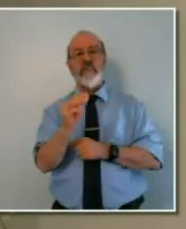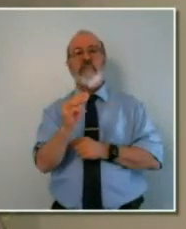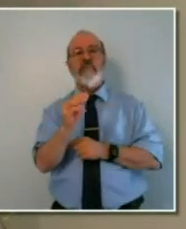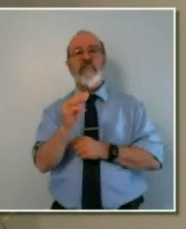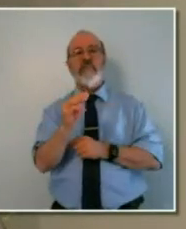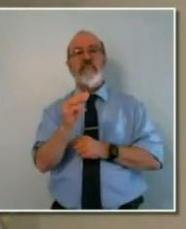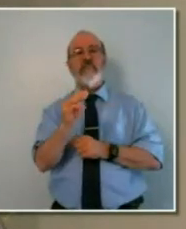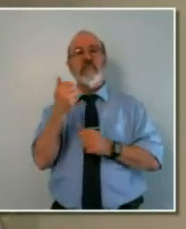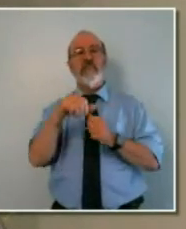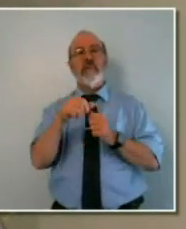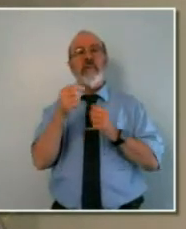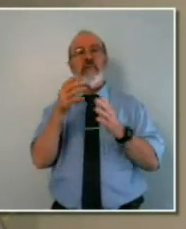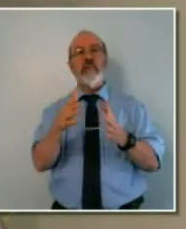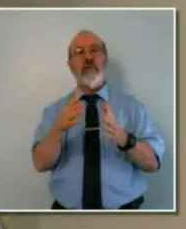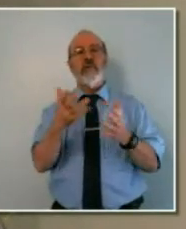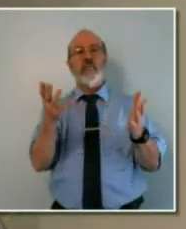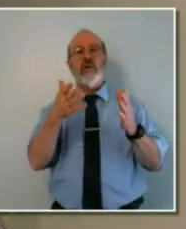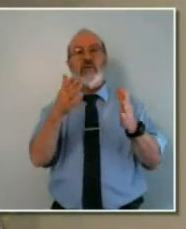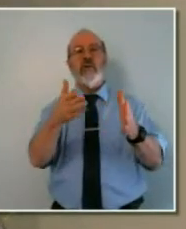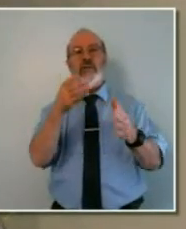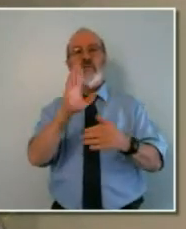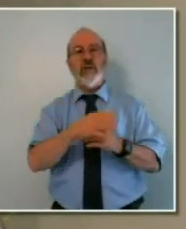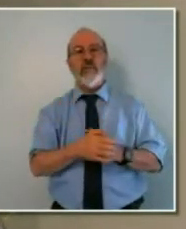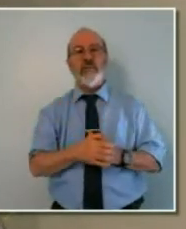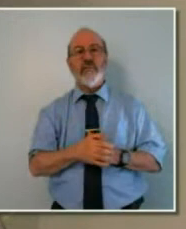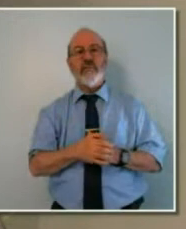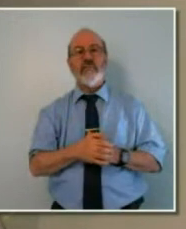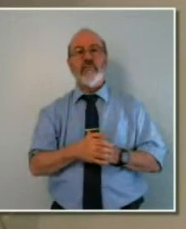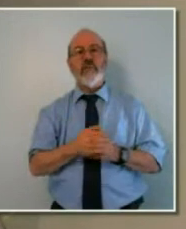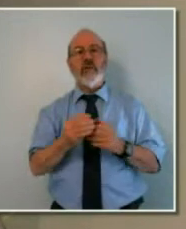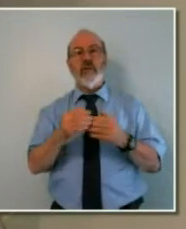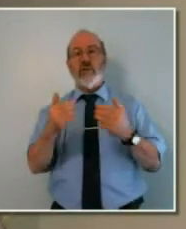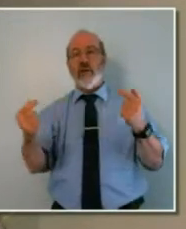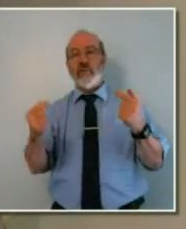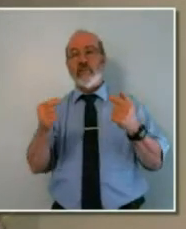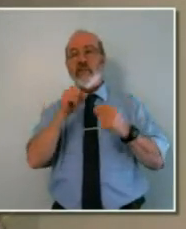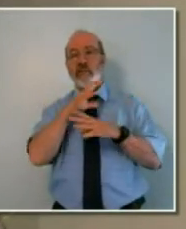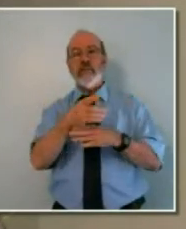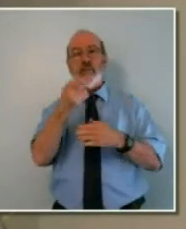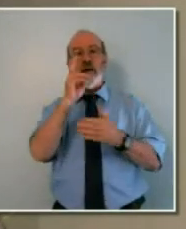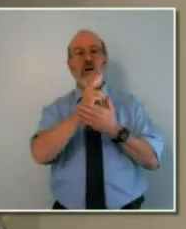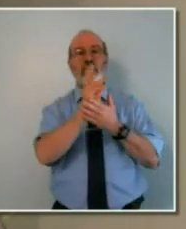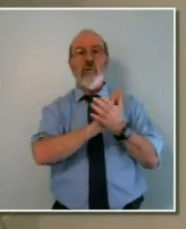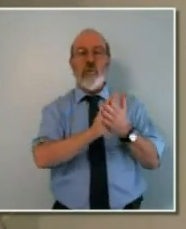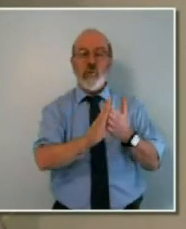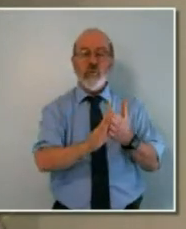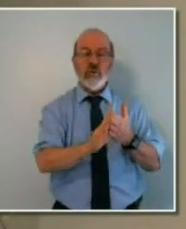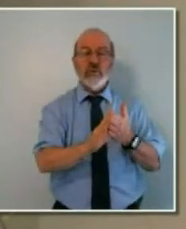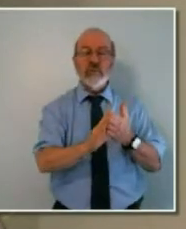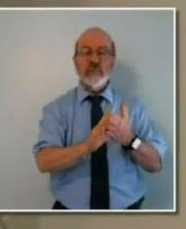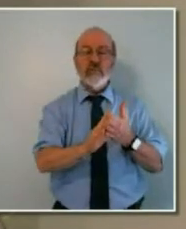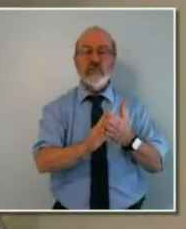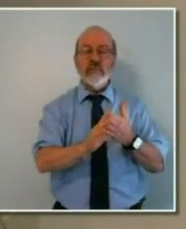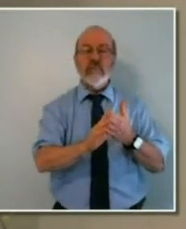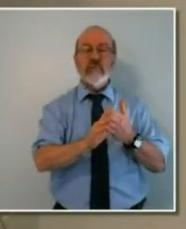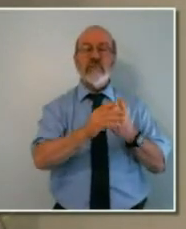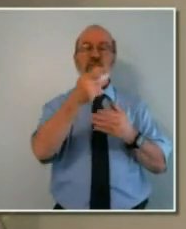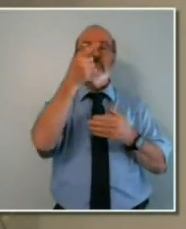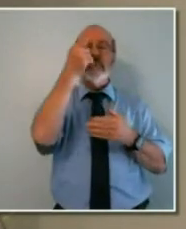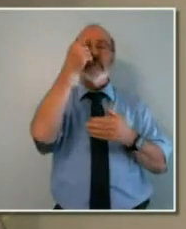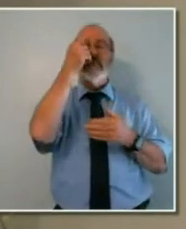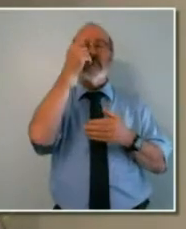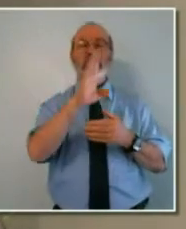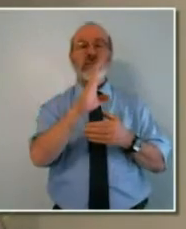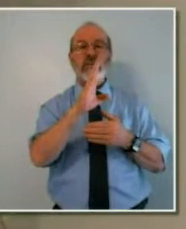in his ways. What are the ways of God? As opposed to being unclean, God is holy. As opposed to having a faulty performance, God